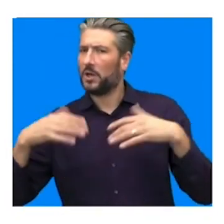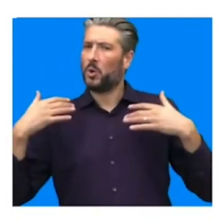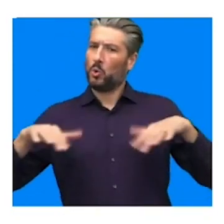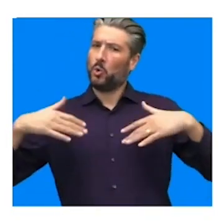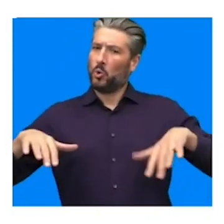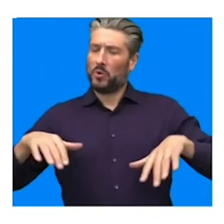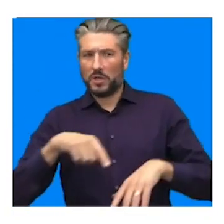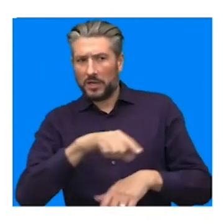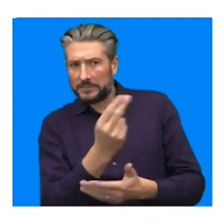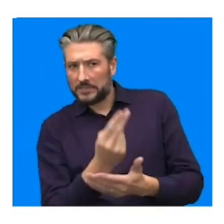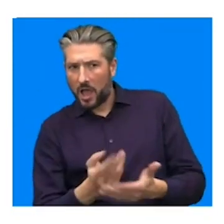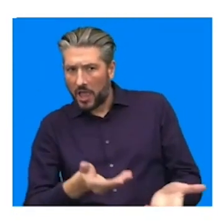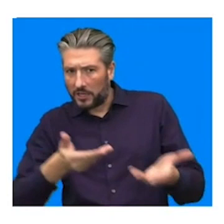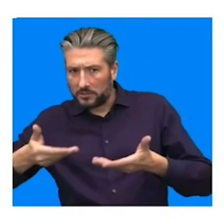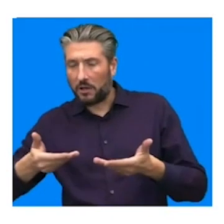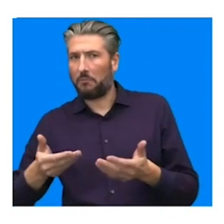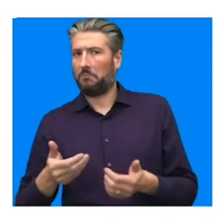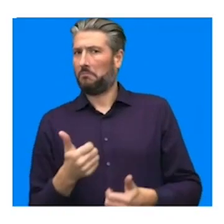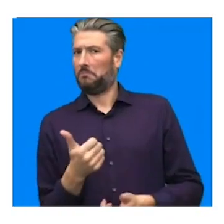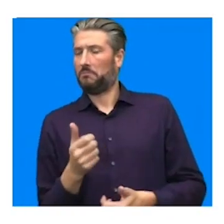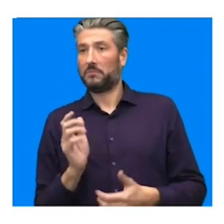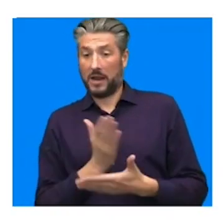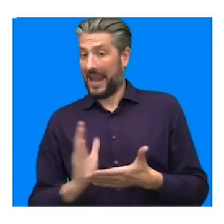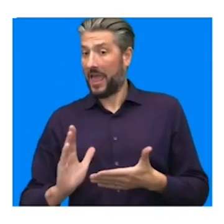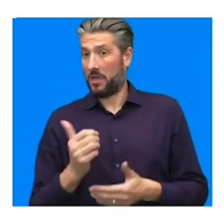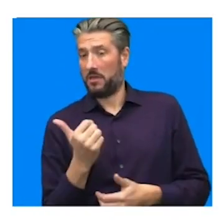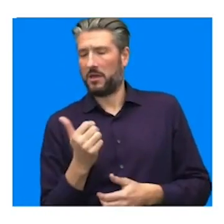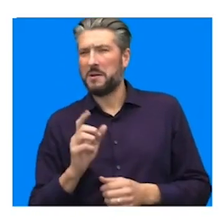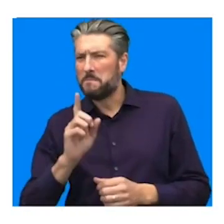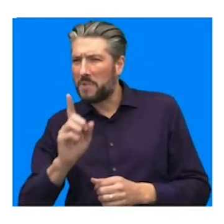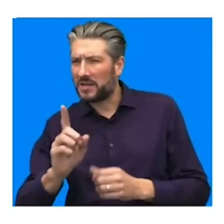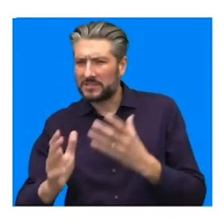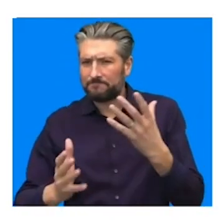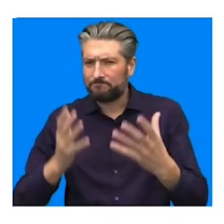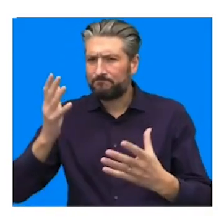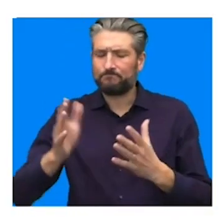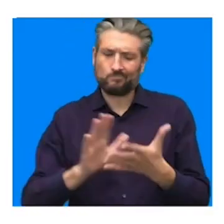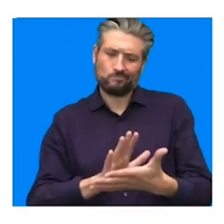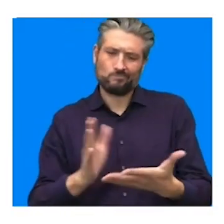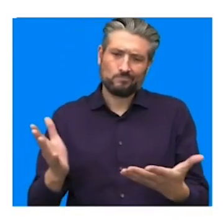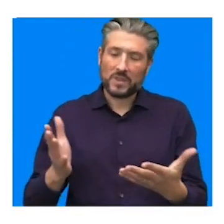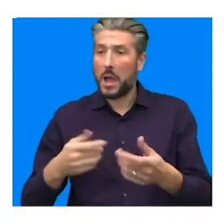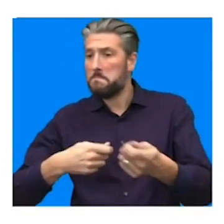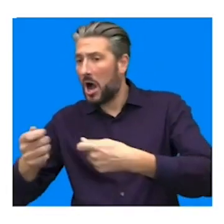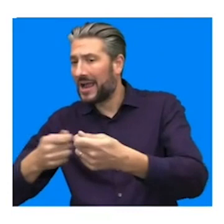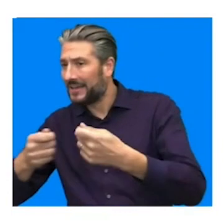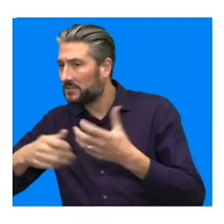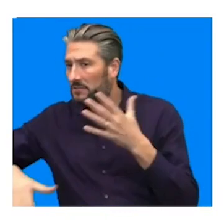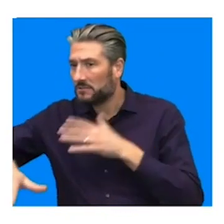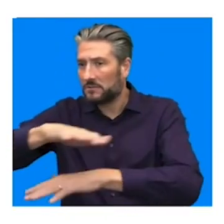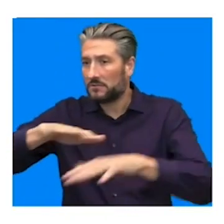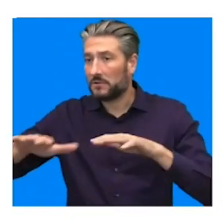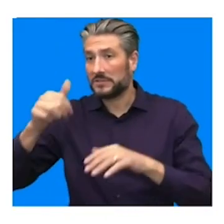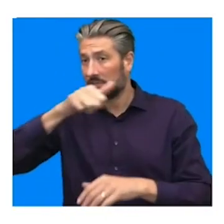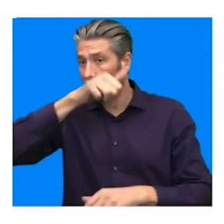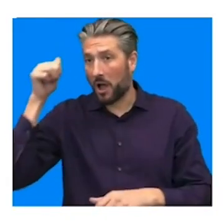actually, what we weren't necessarily clear on was actually, were people, what was the market like for smart sticks?